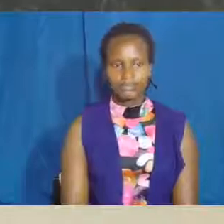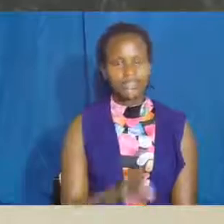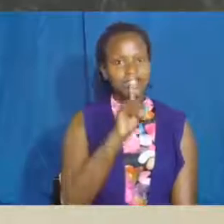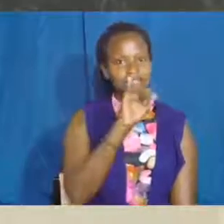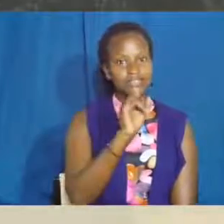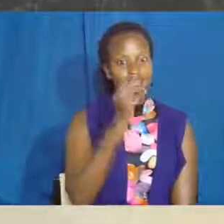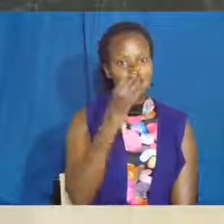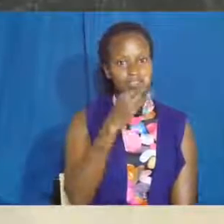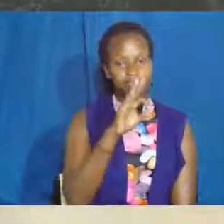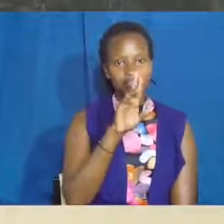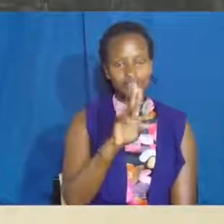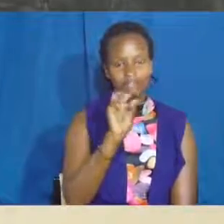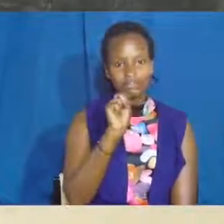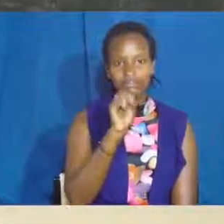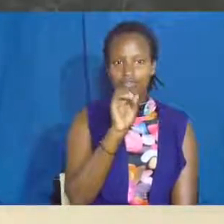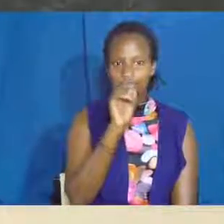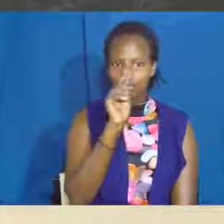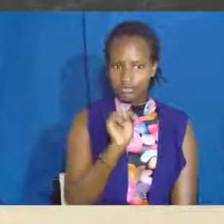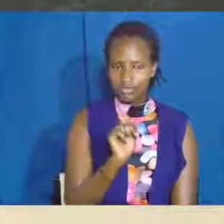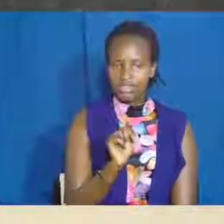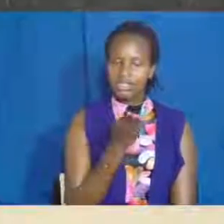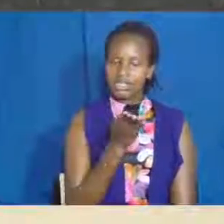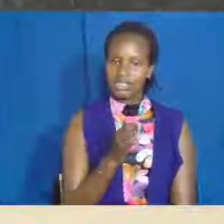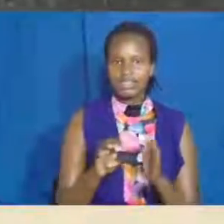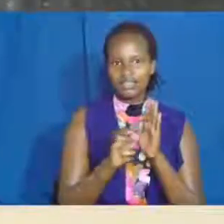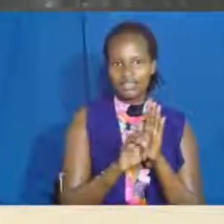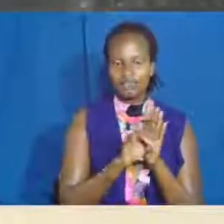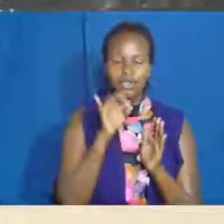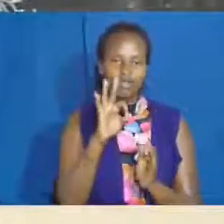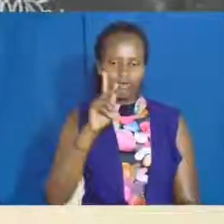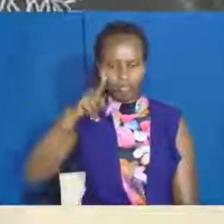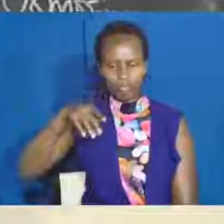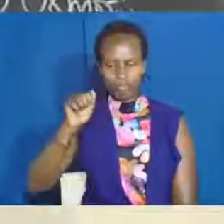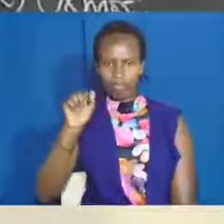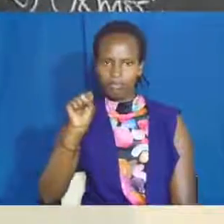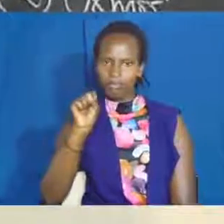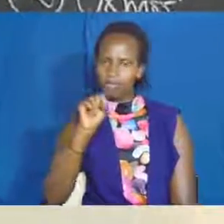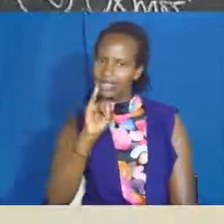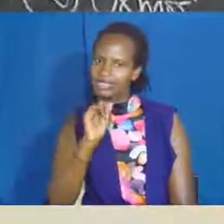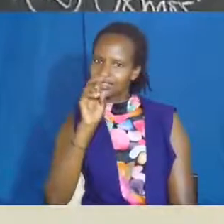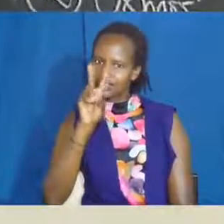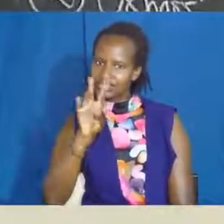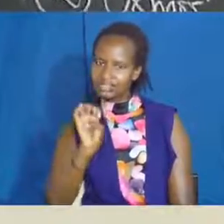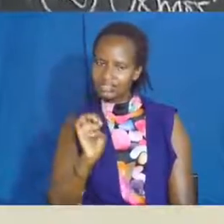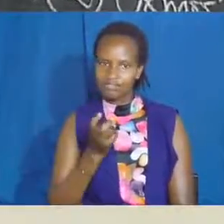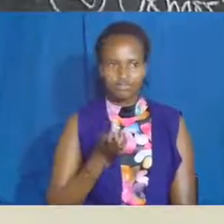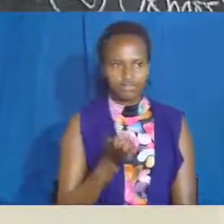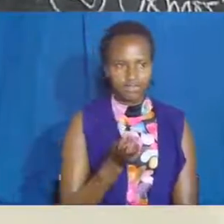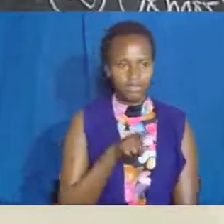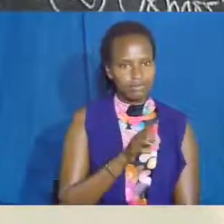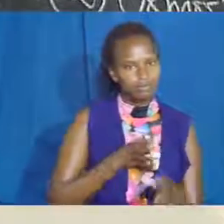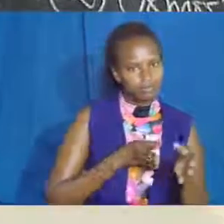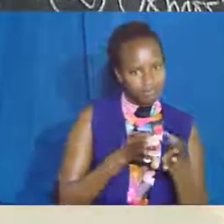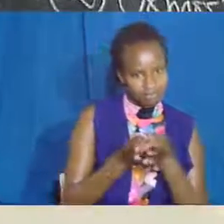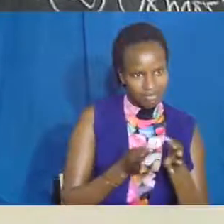Diffusion is an example of passive transport. If I say passive transport, that one means the movement of